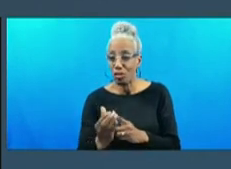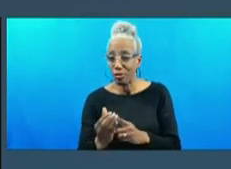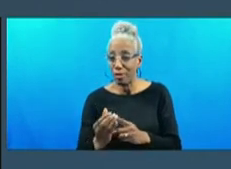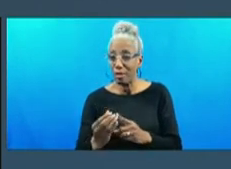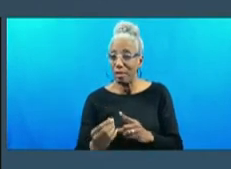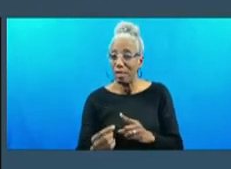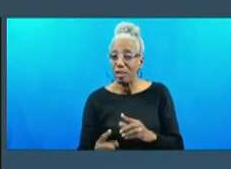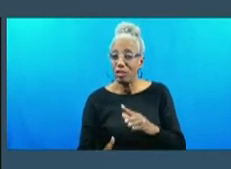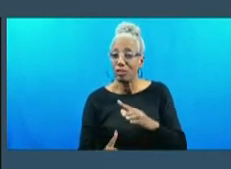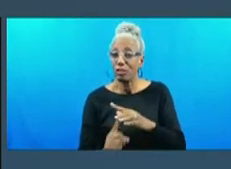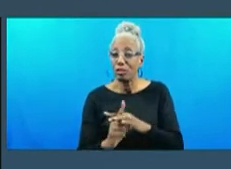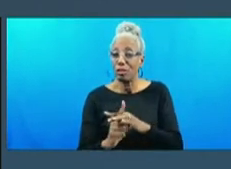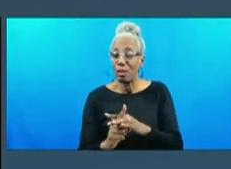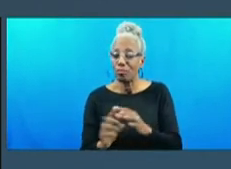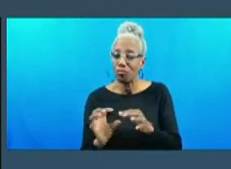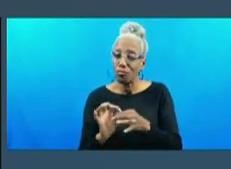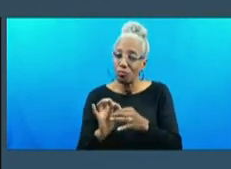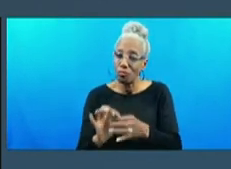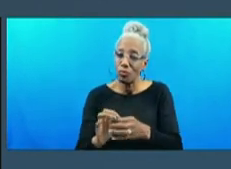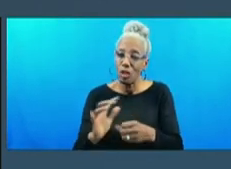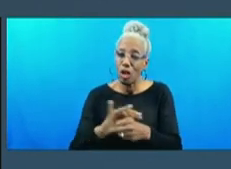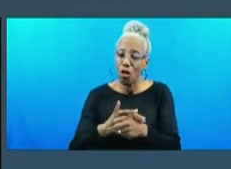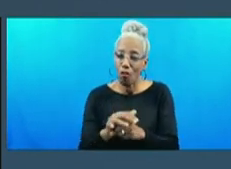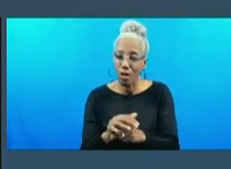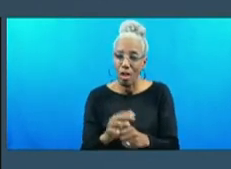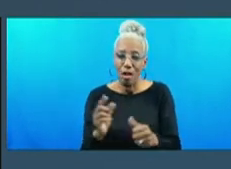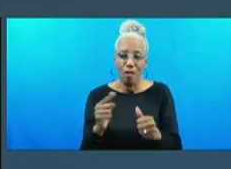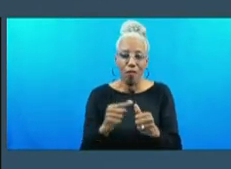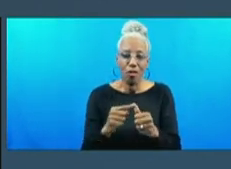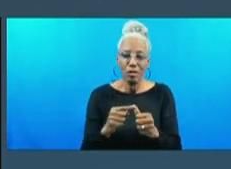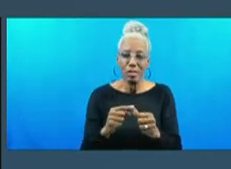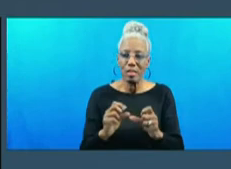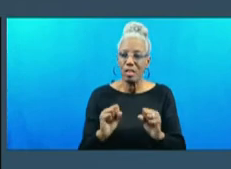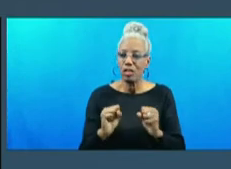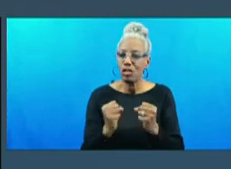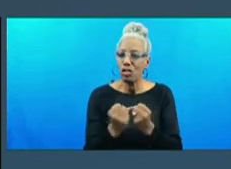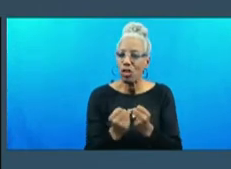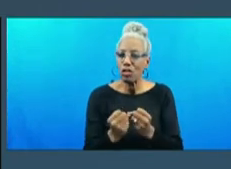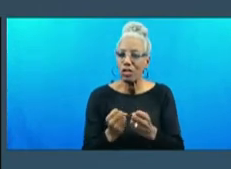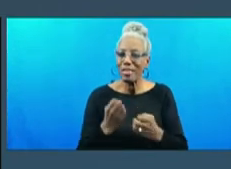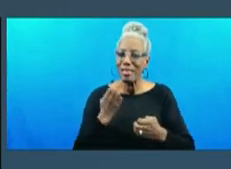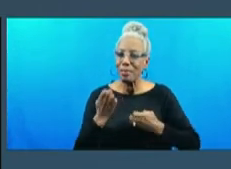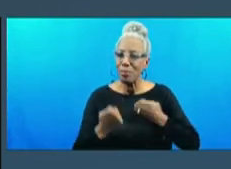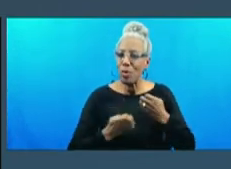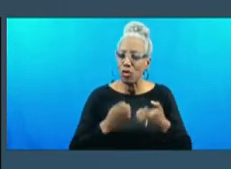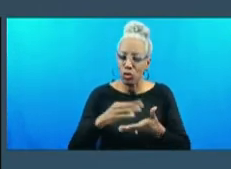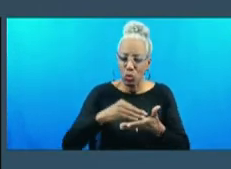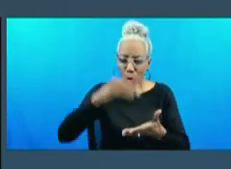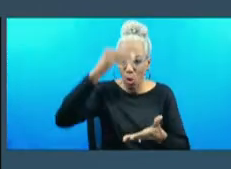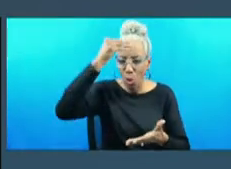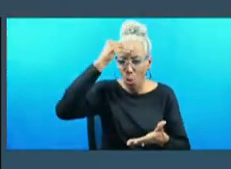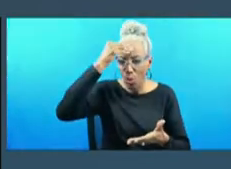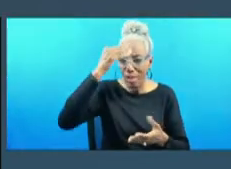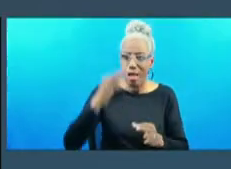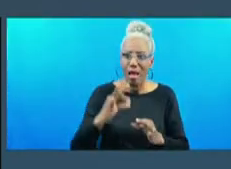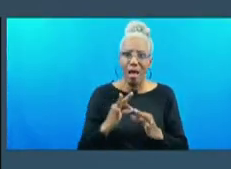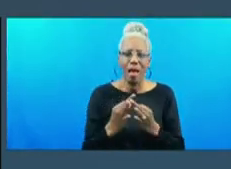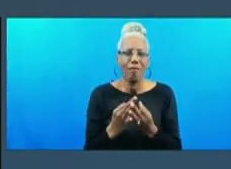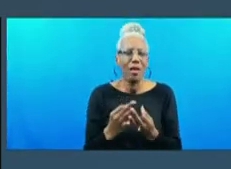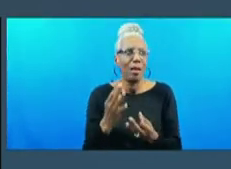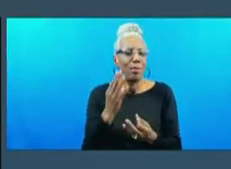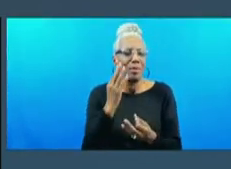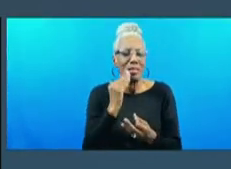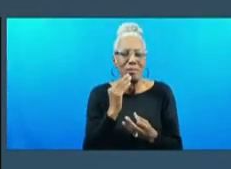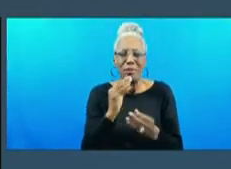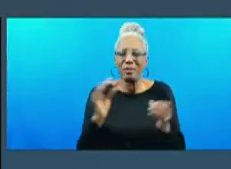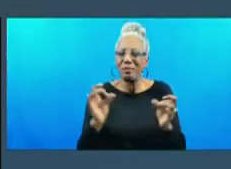to be one of the main ones, because our families have experienced so much trauma during this period due to the pandemic, death, illness,